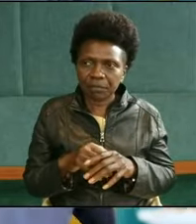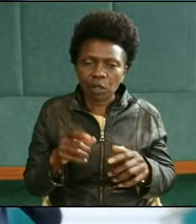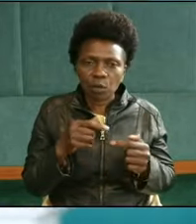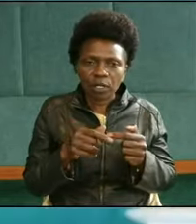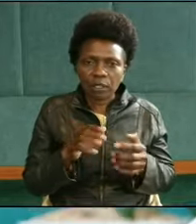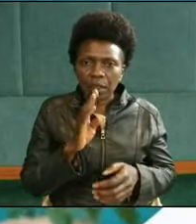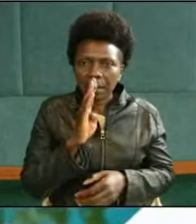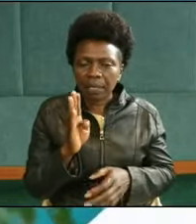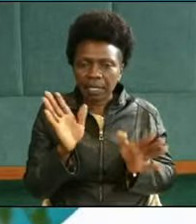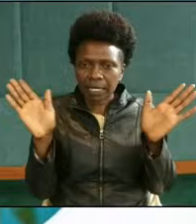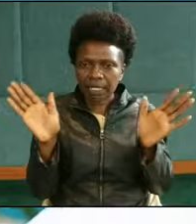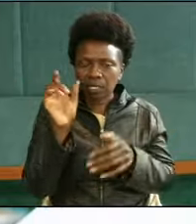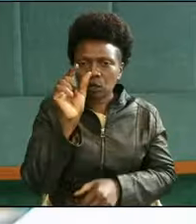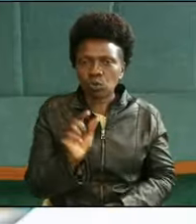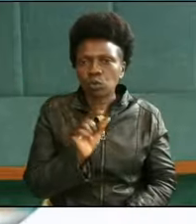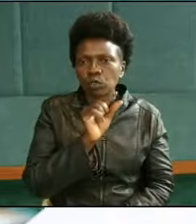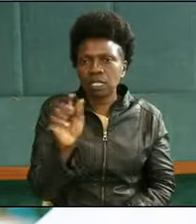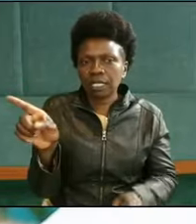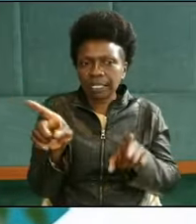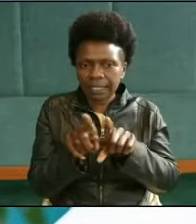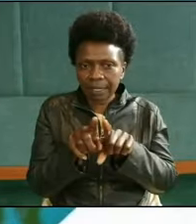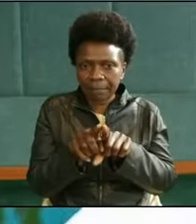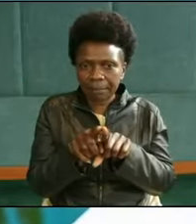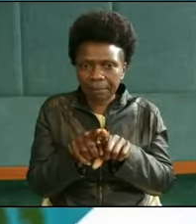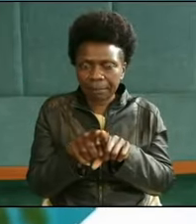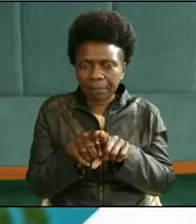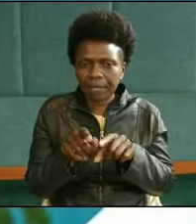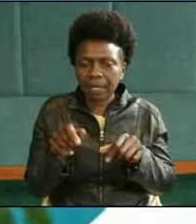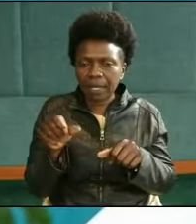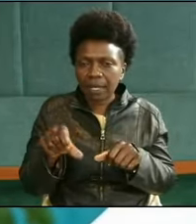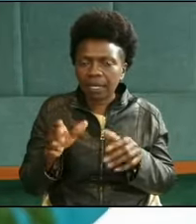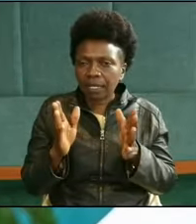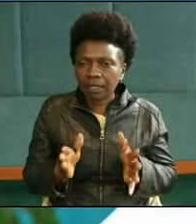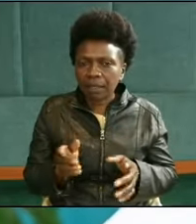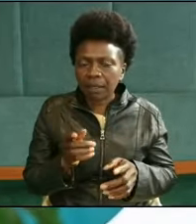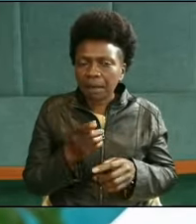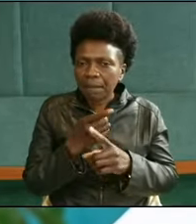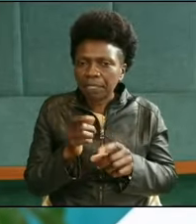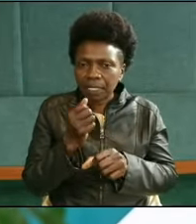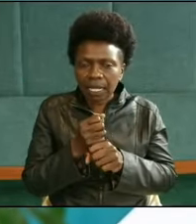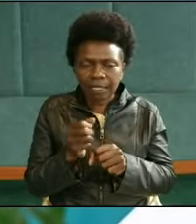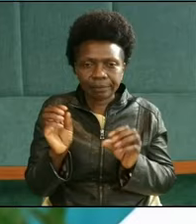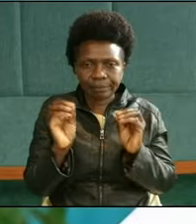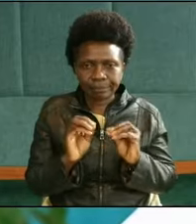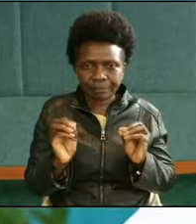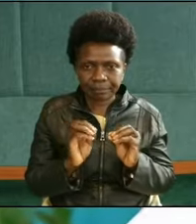When he has been nailed on the cross as an adulterer but has done nothing.